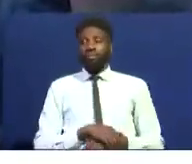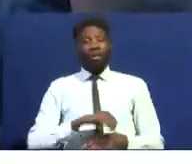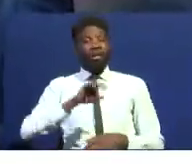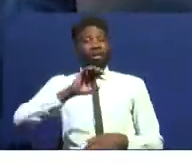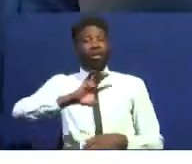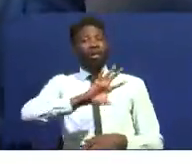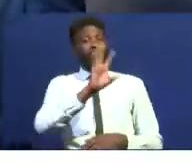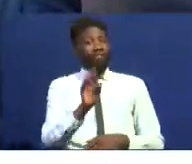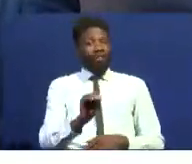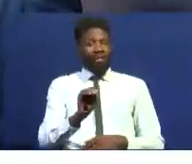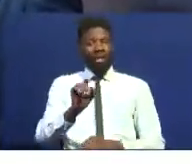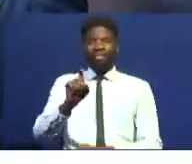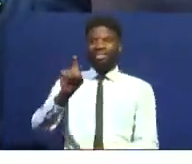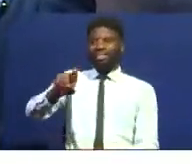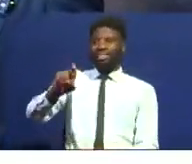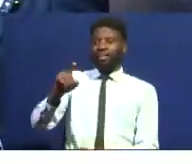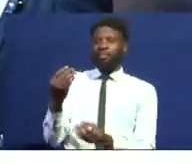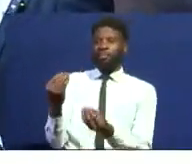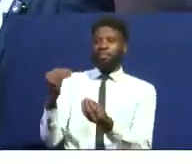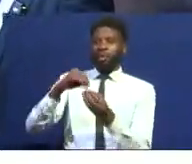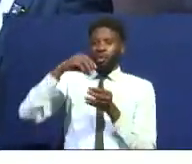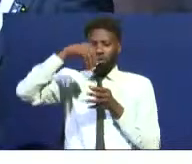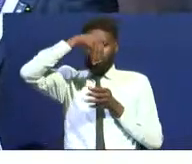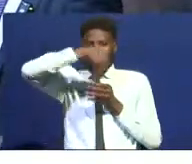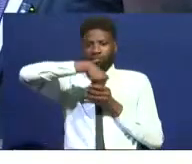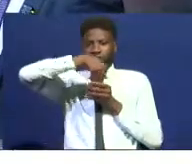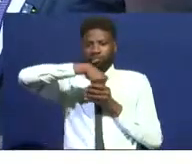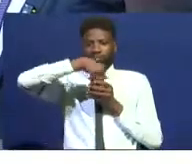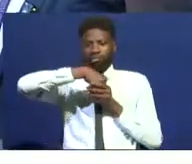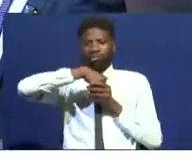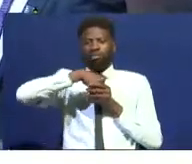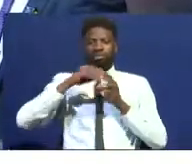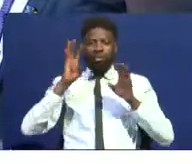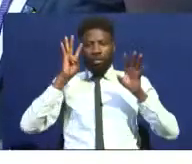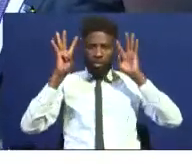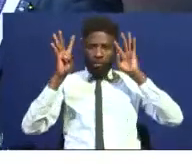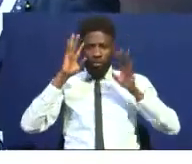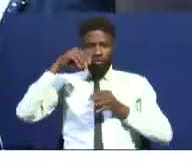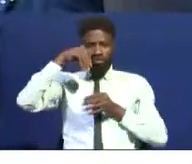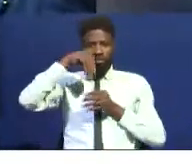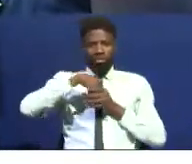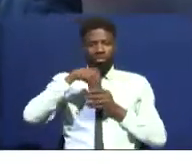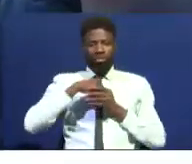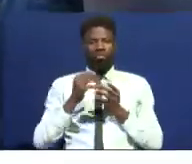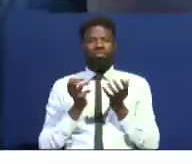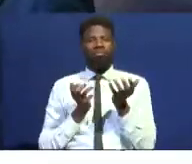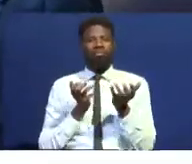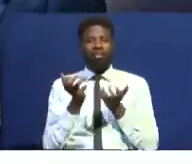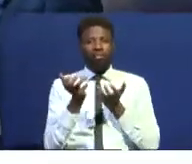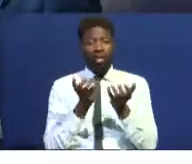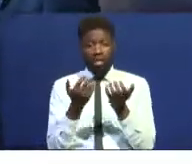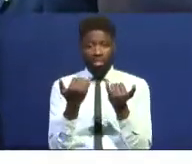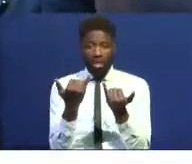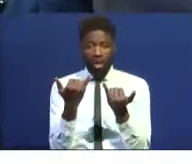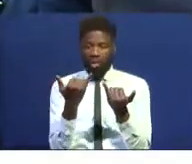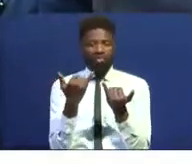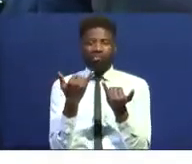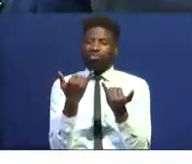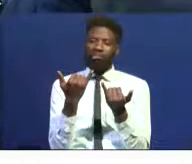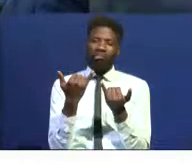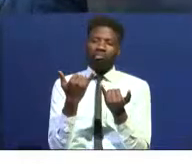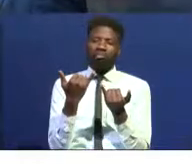Africa, there needs to be more intra-innovation and intra-trade. And I think at the moment, it's pretty low, I think,